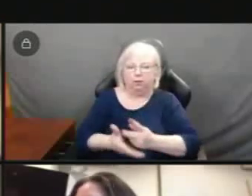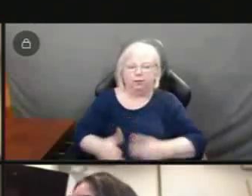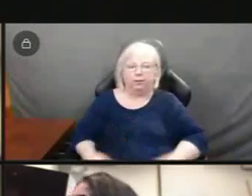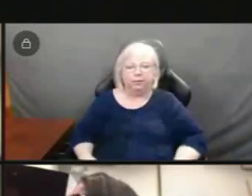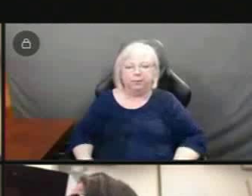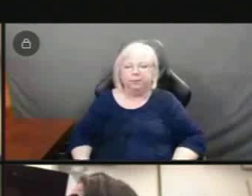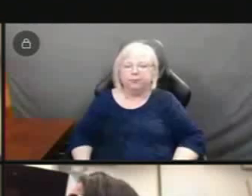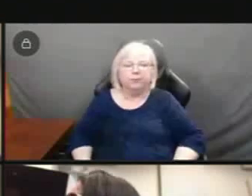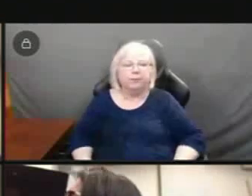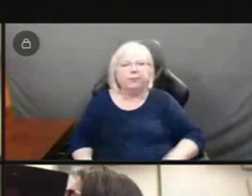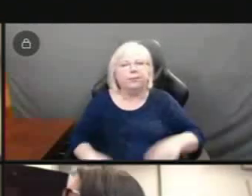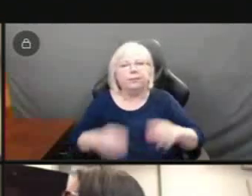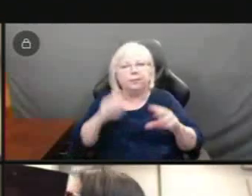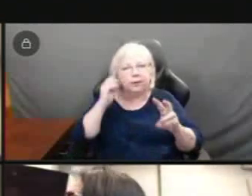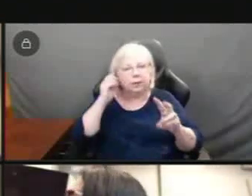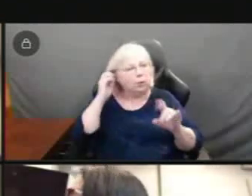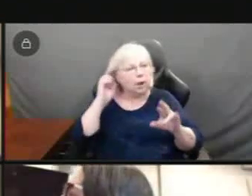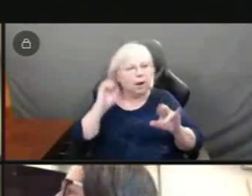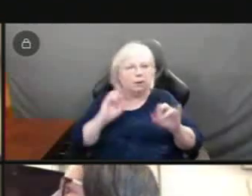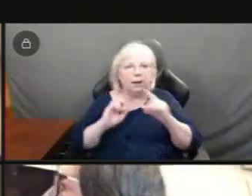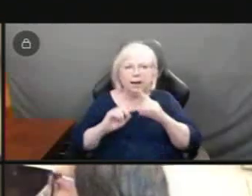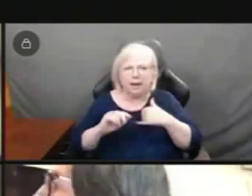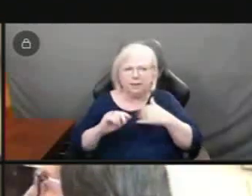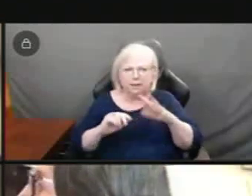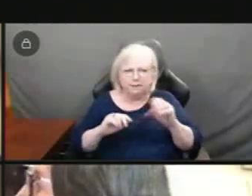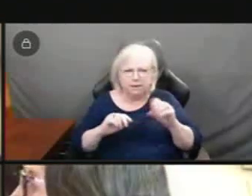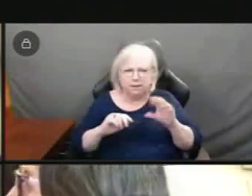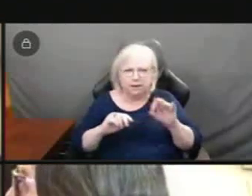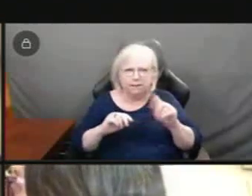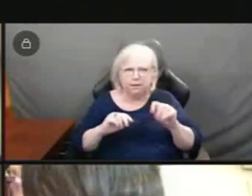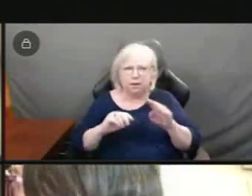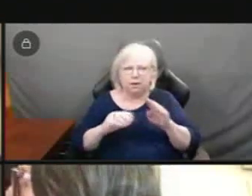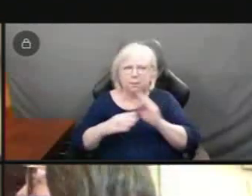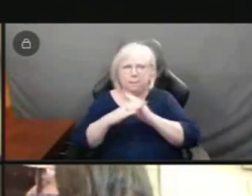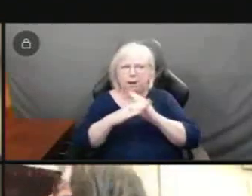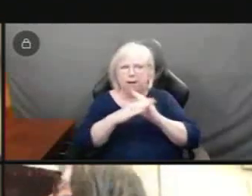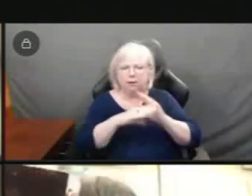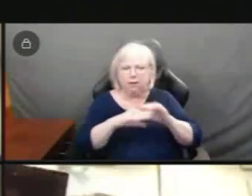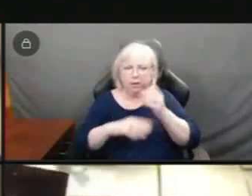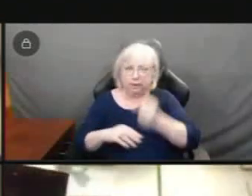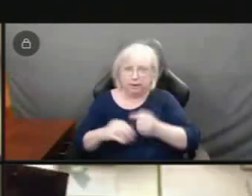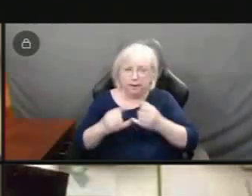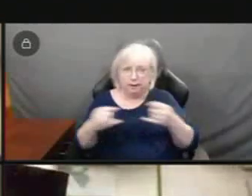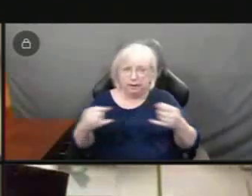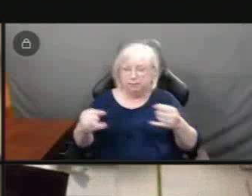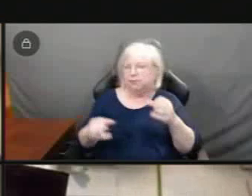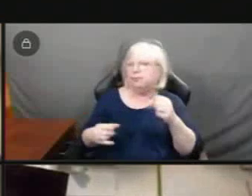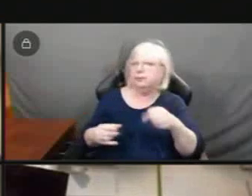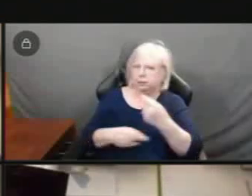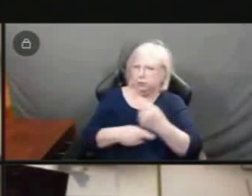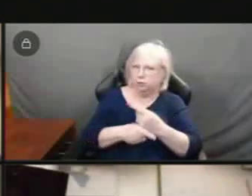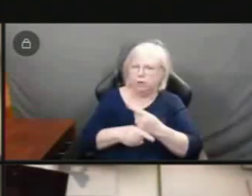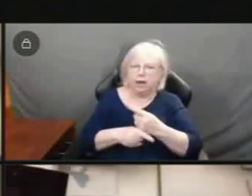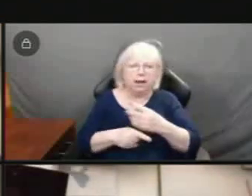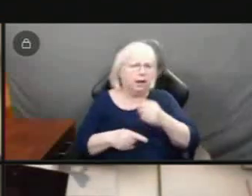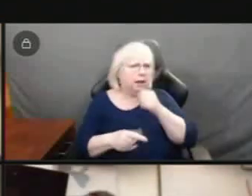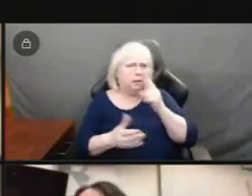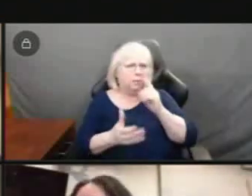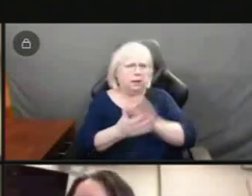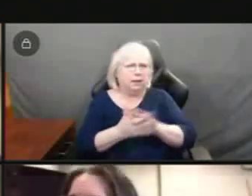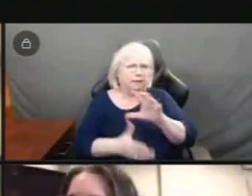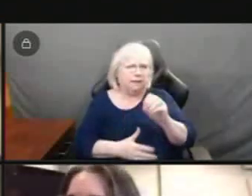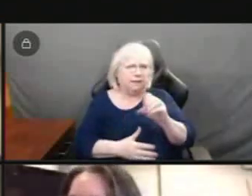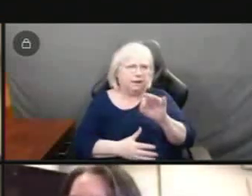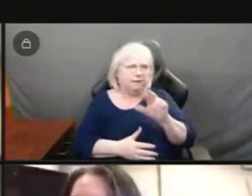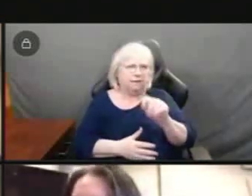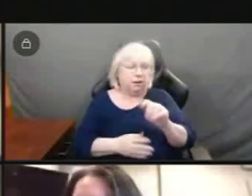And there's a 50-foot buffer on the south side. That's correct. And I do not believe that a 50-foot